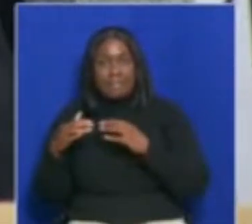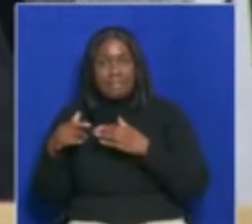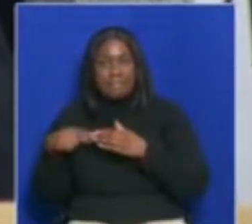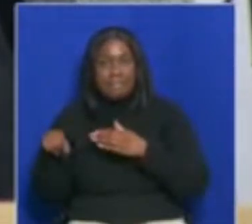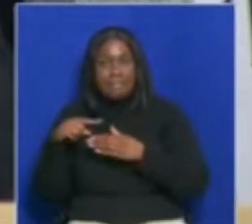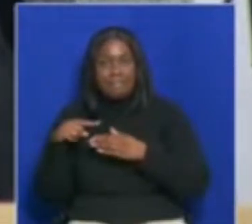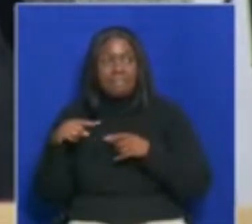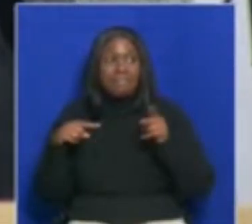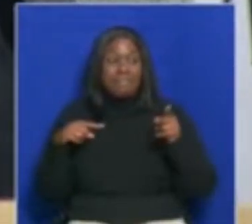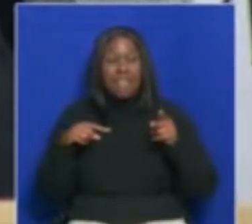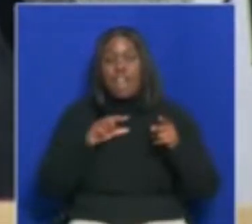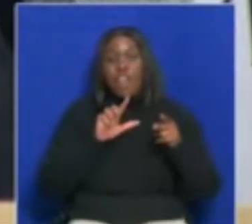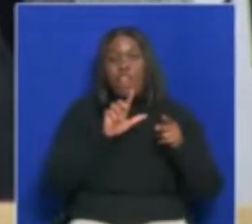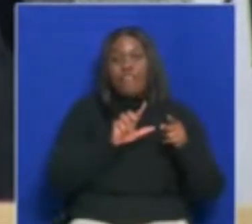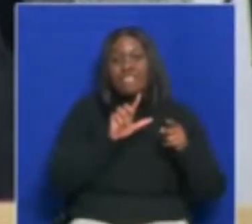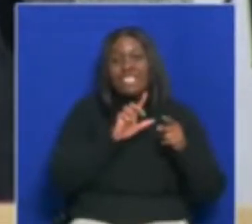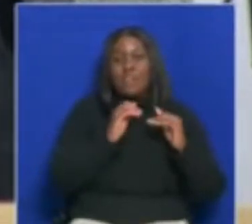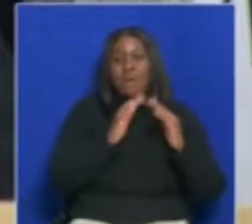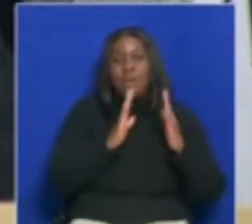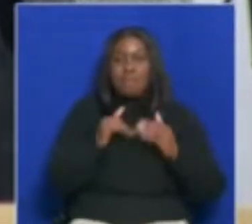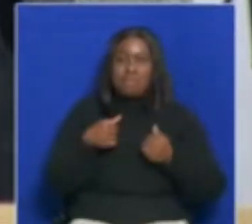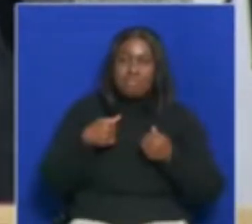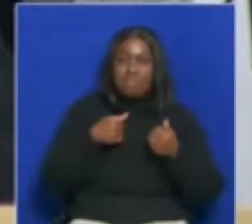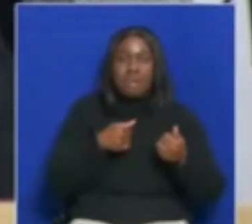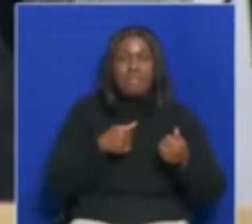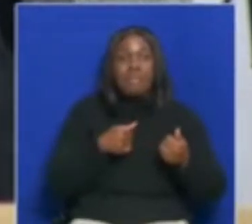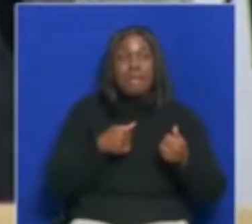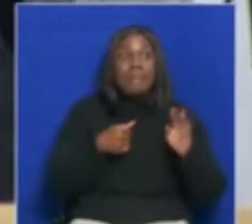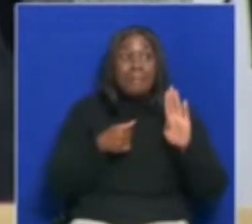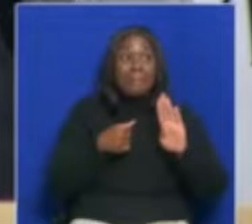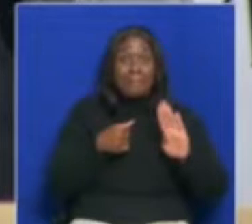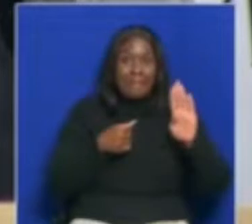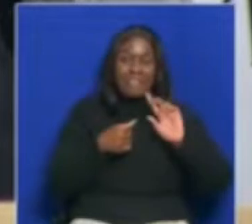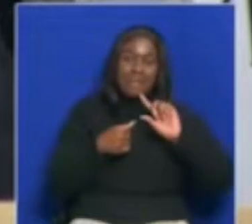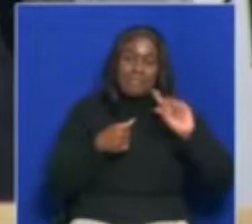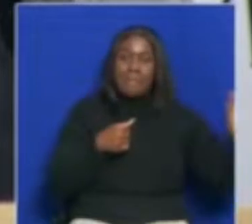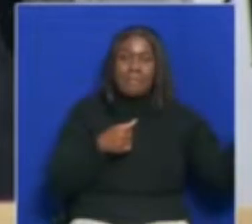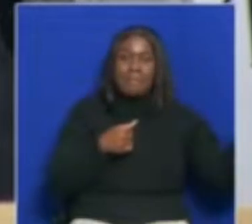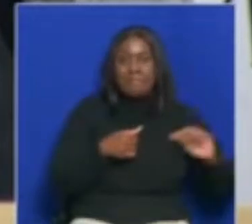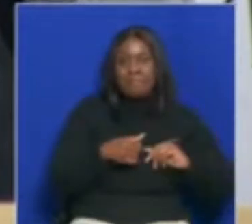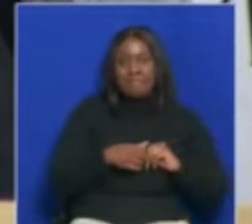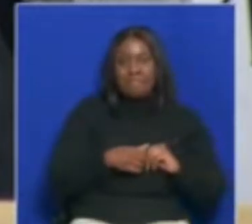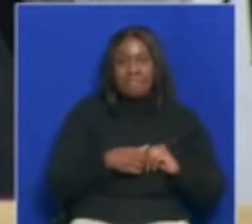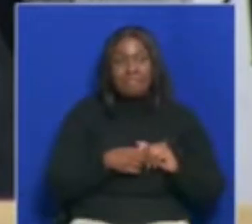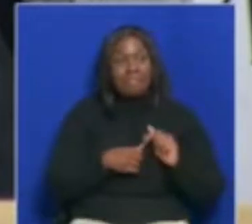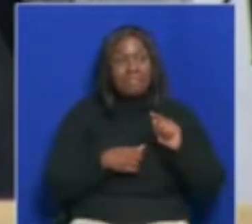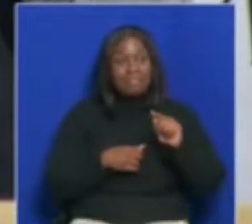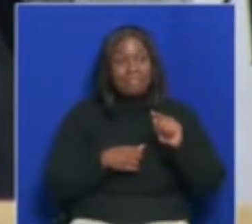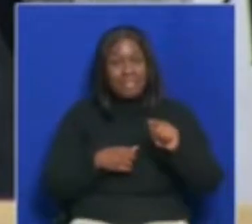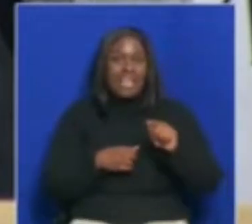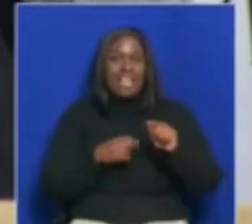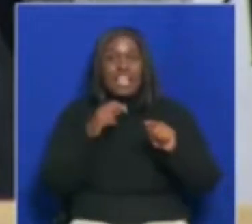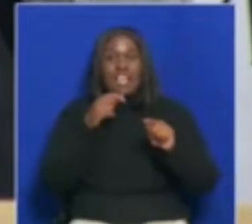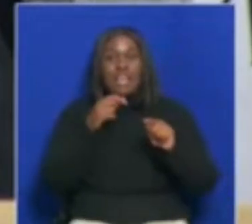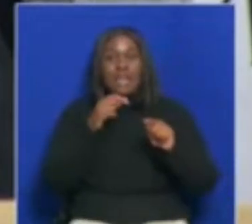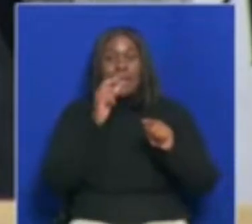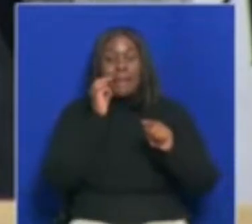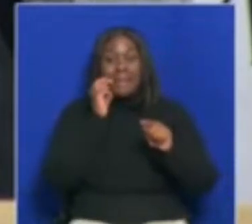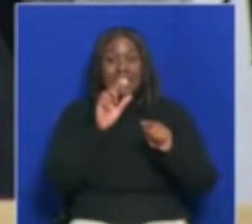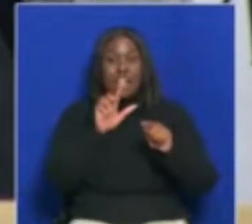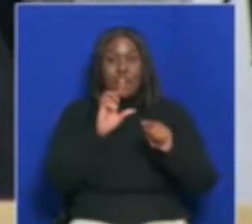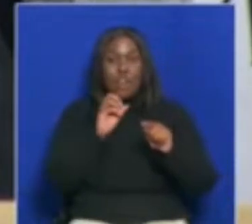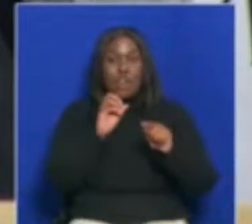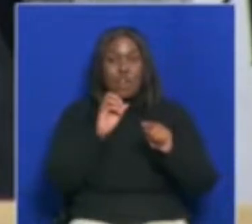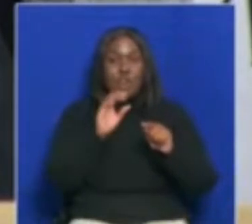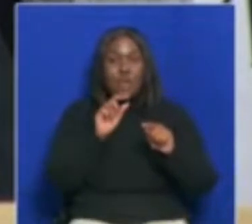home, but Bevan fled the scene. According to Mr. Loftus, Lieutenant Colonel Dina Govender and Warrant Officer